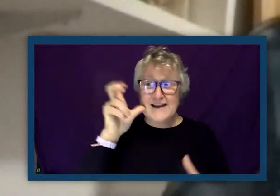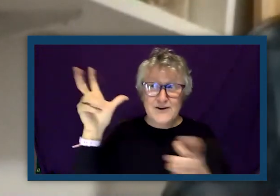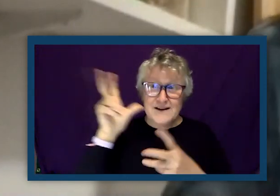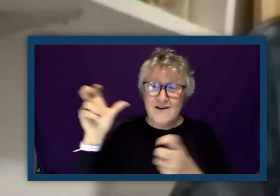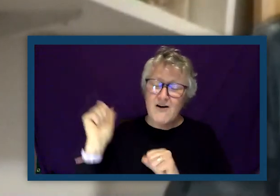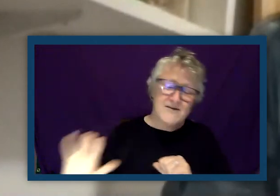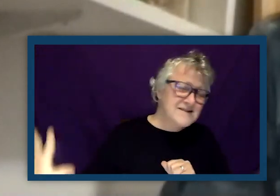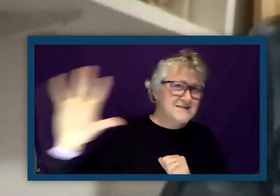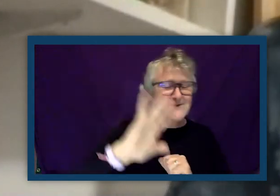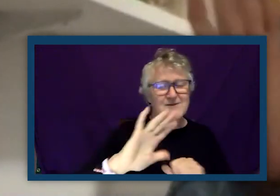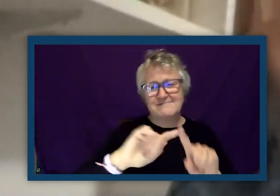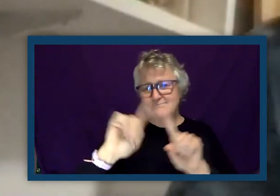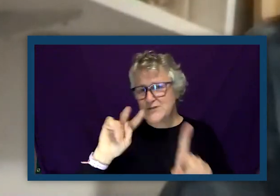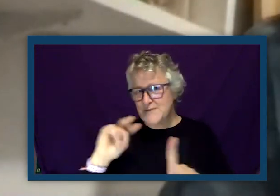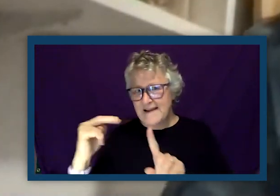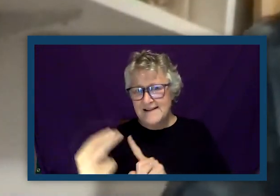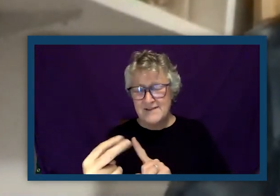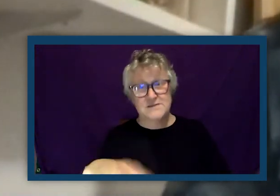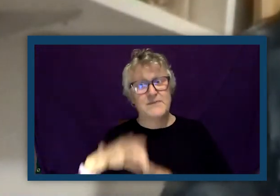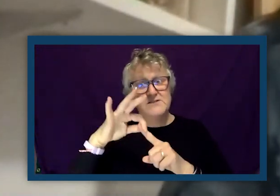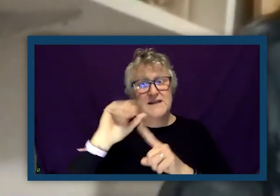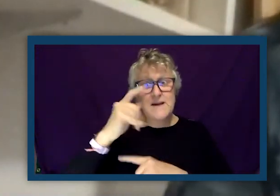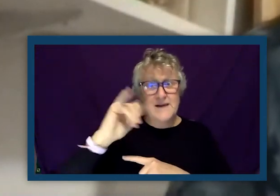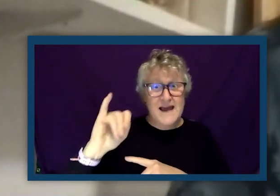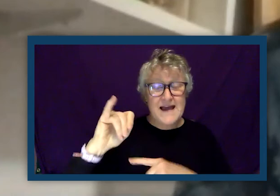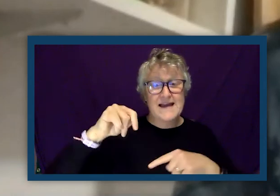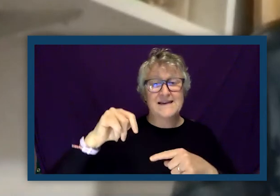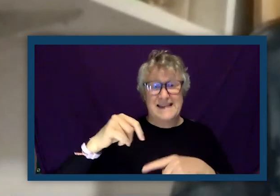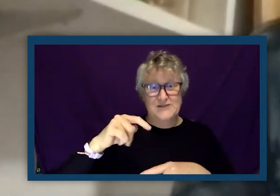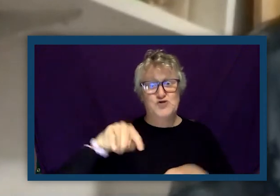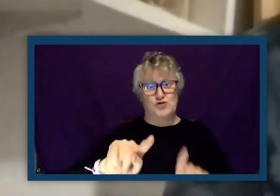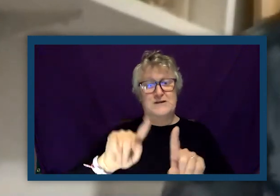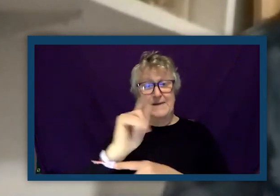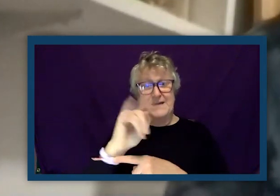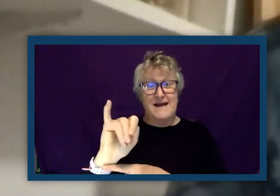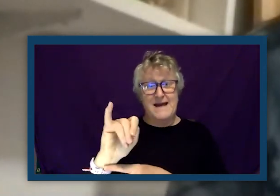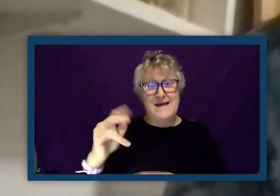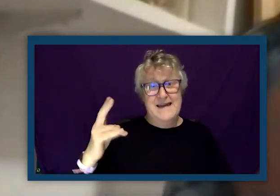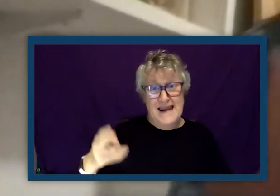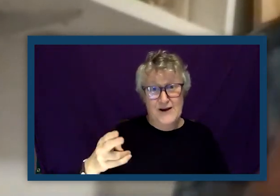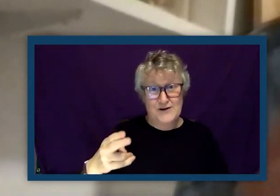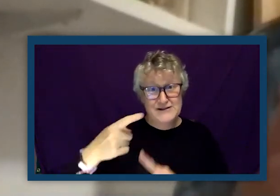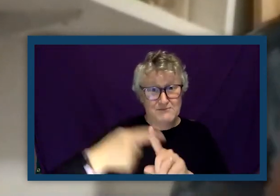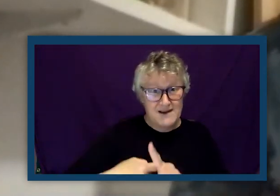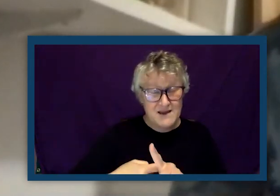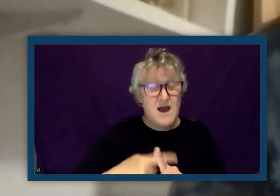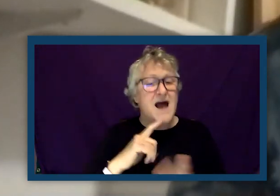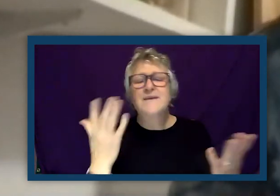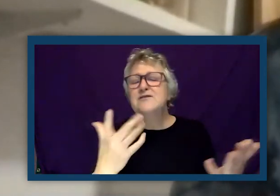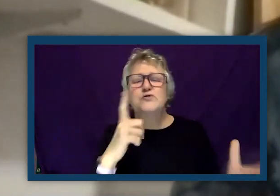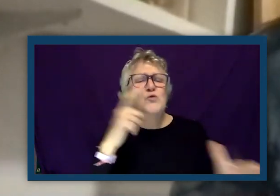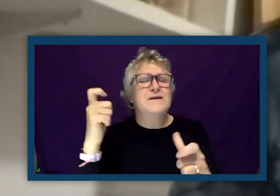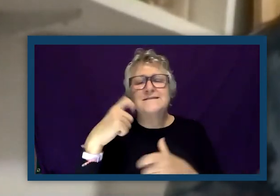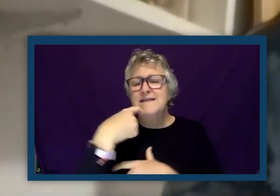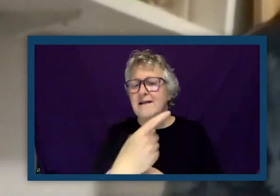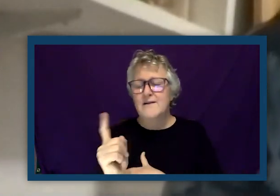during our Asian AAPI Heritage Month. So I'm just here to quick tell you, if you're not already aware, that there